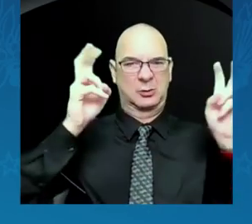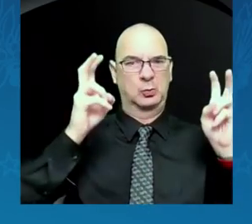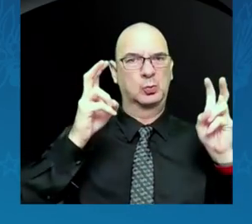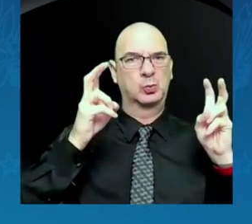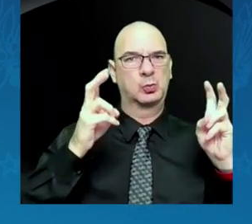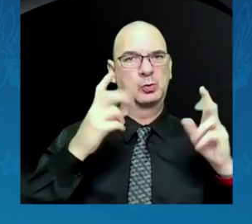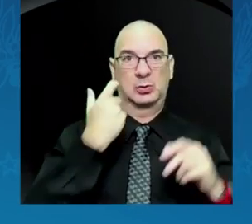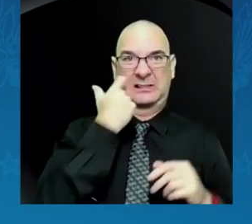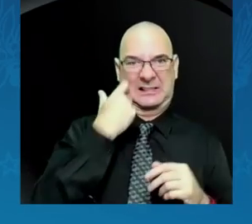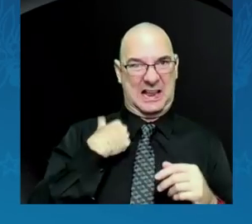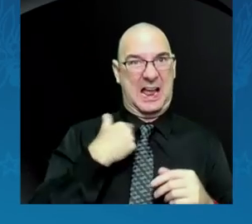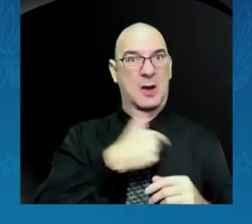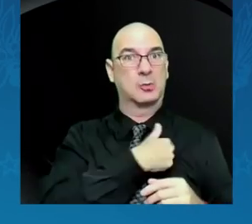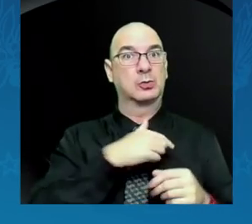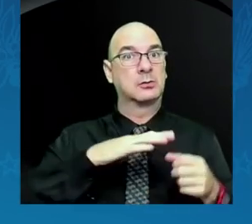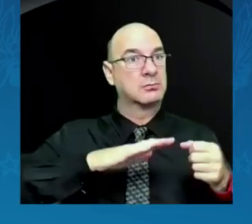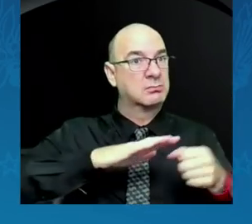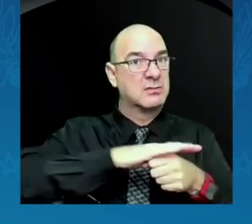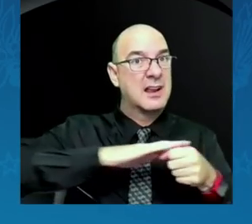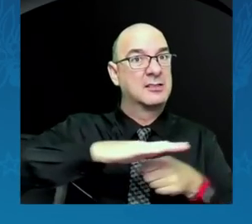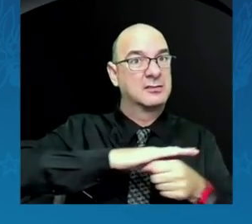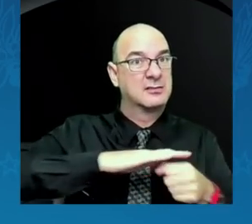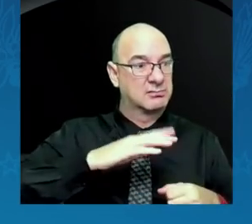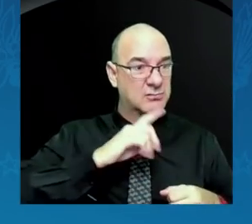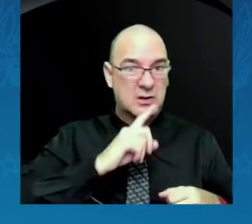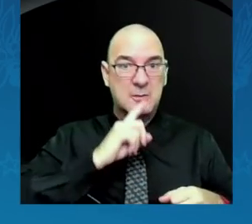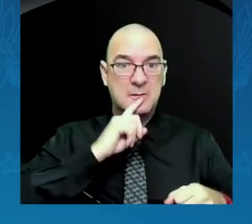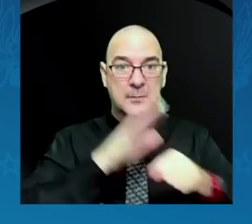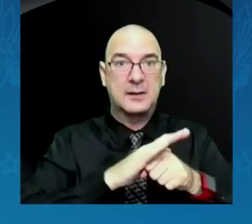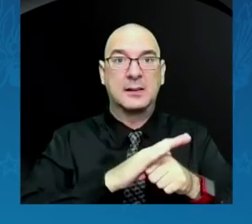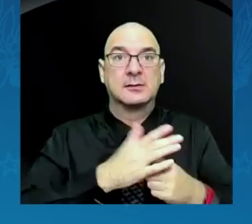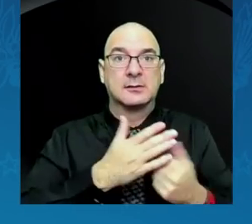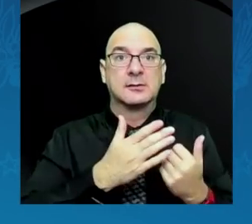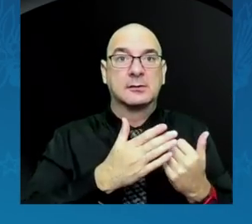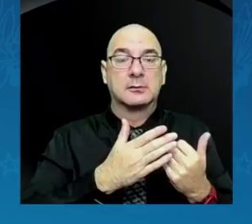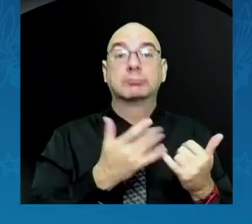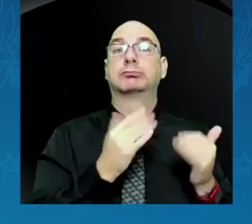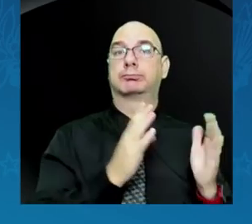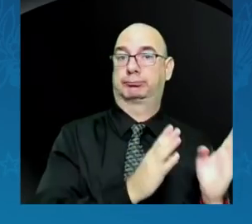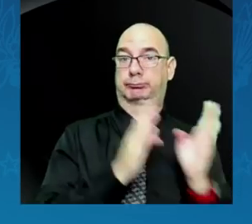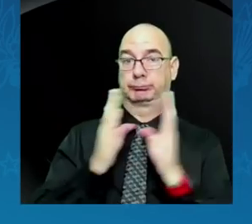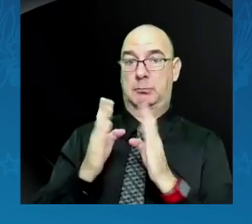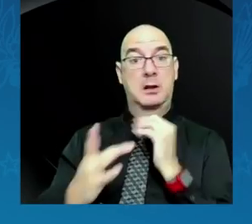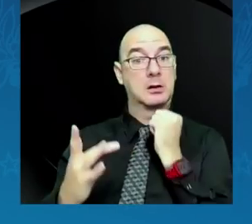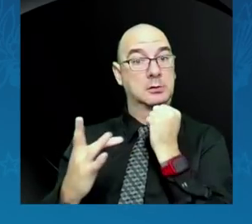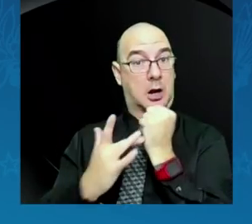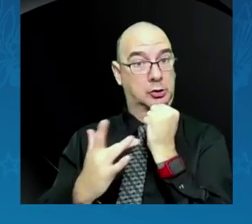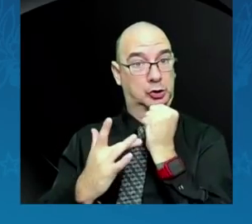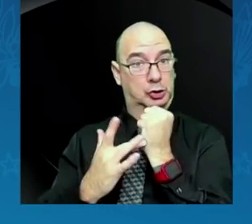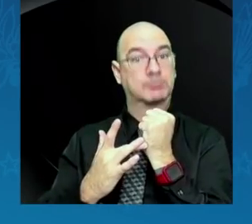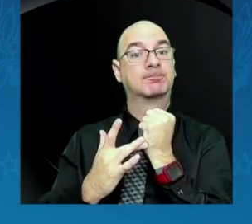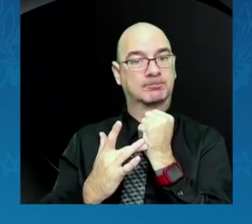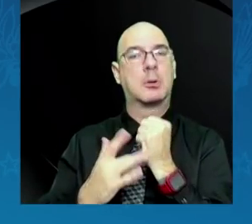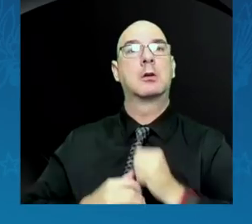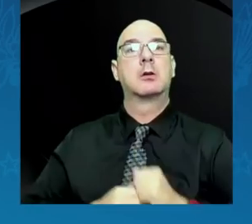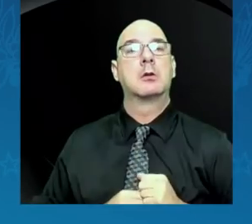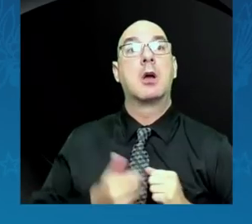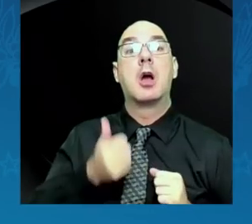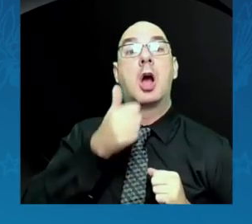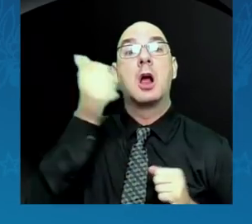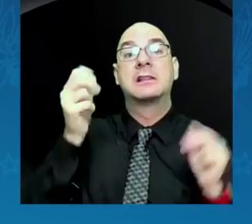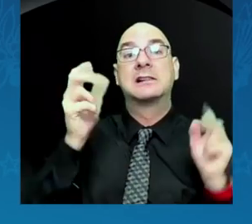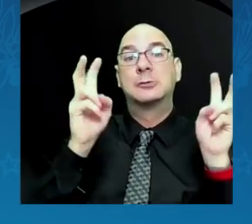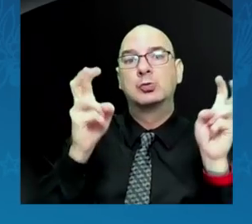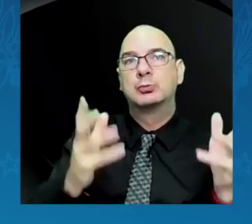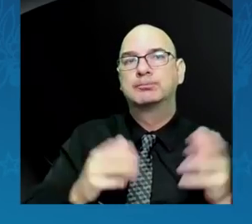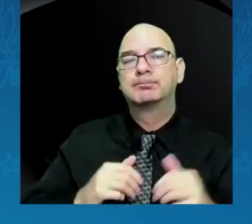investment. Technology, another of the issues that is a marker of this new era in terms of